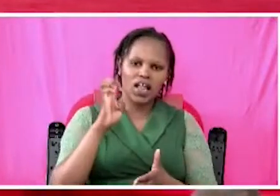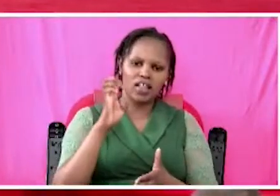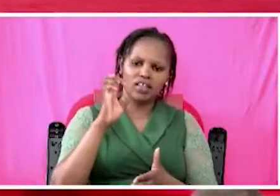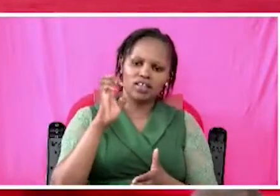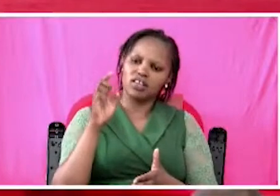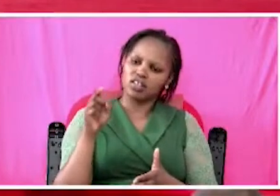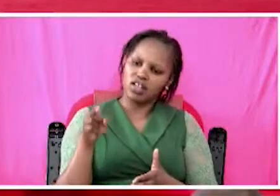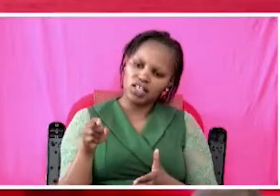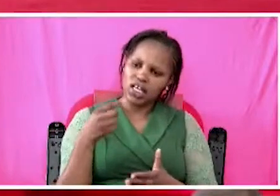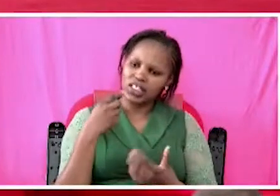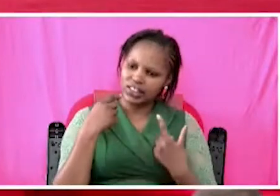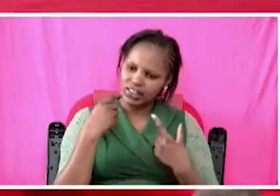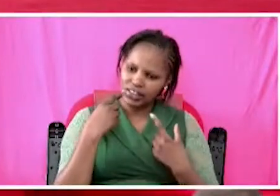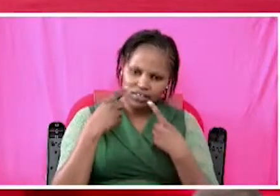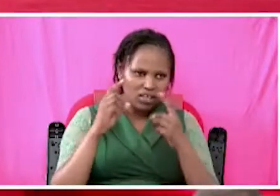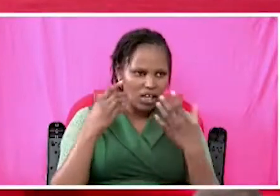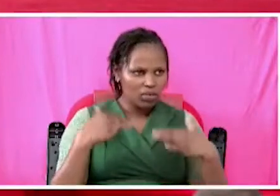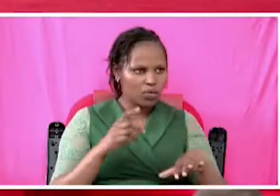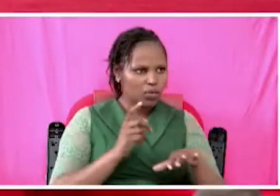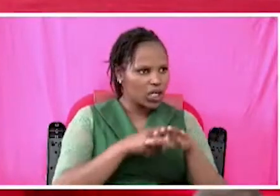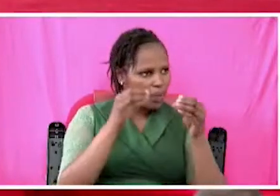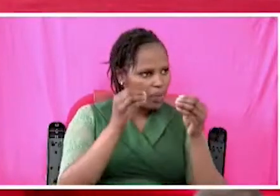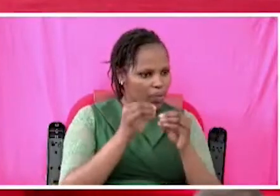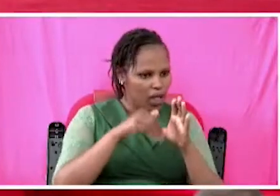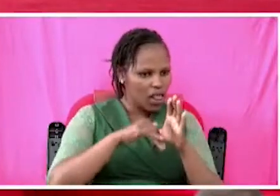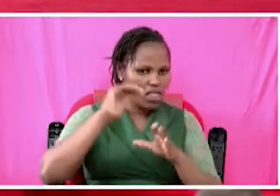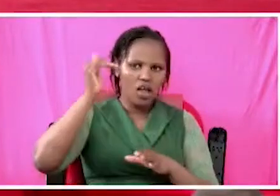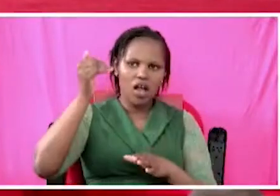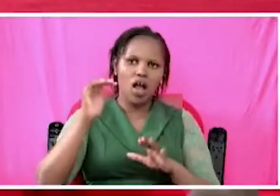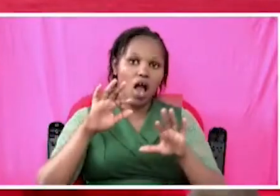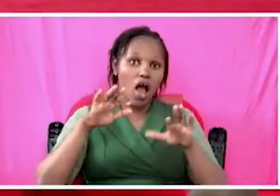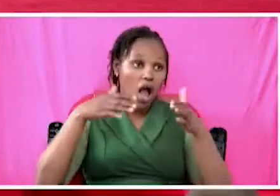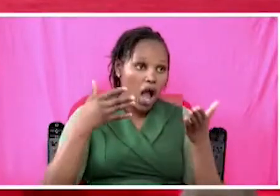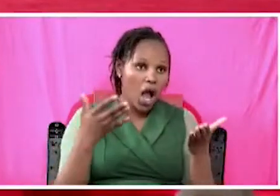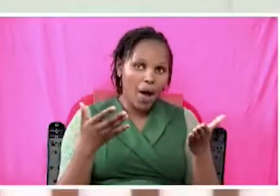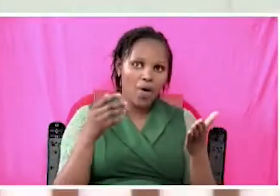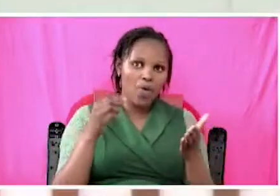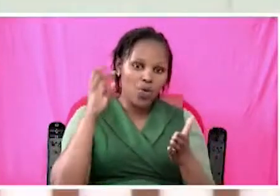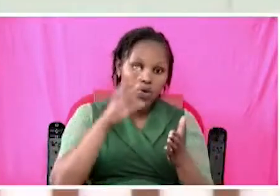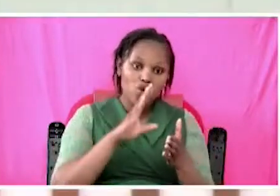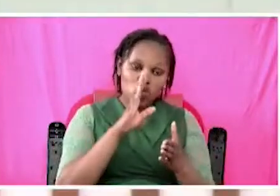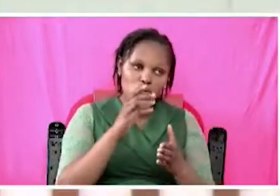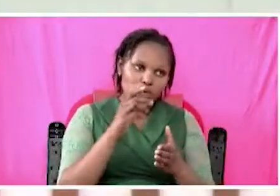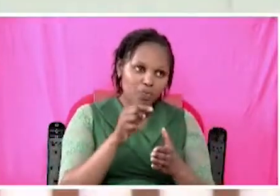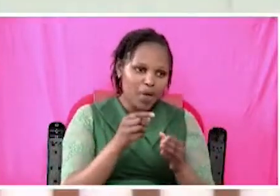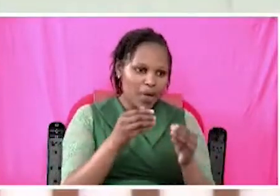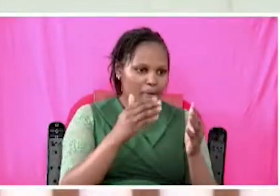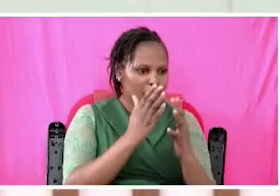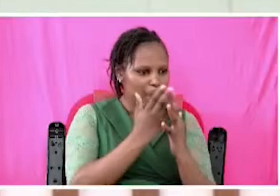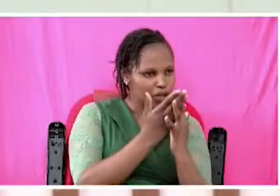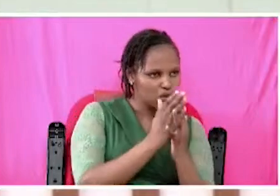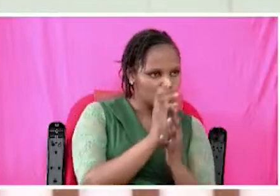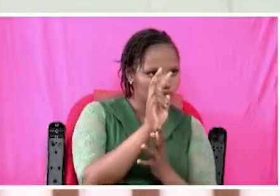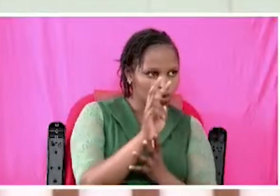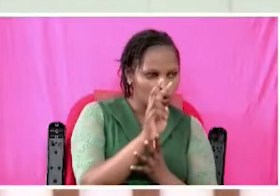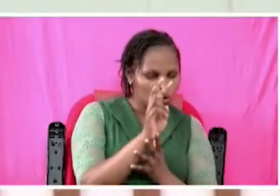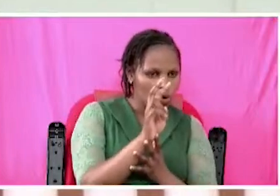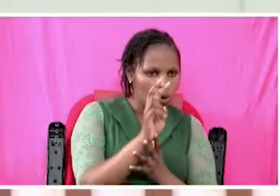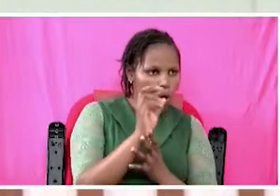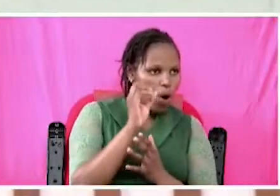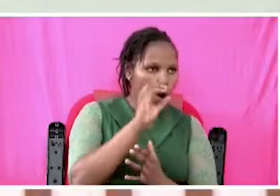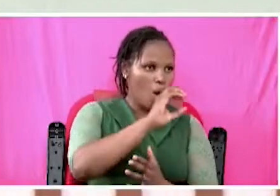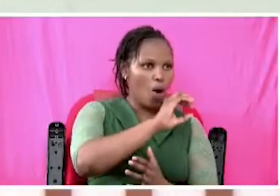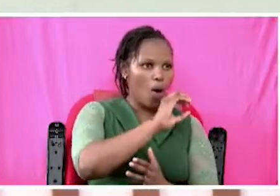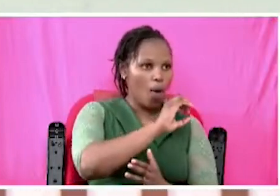when they meet in the mountain. He says, how long will you waver between two opinions? If